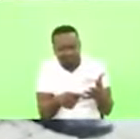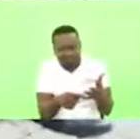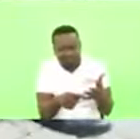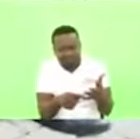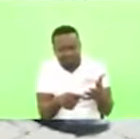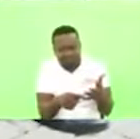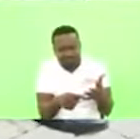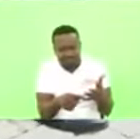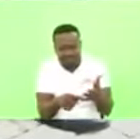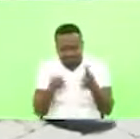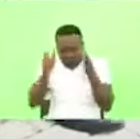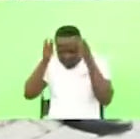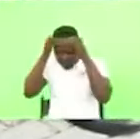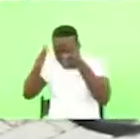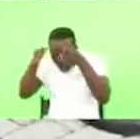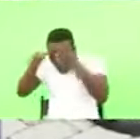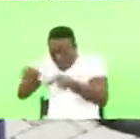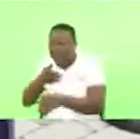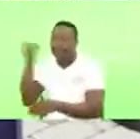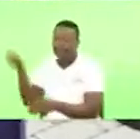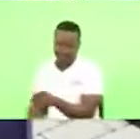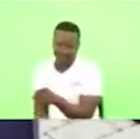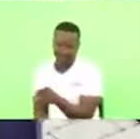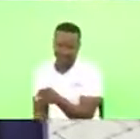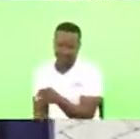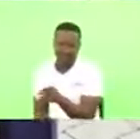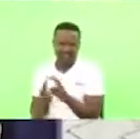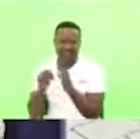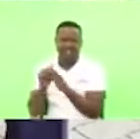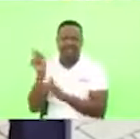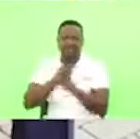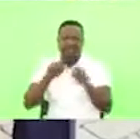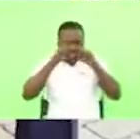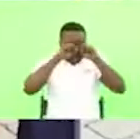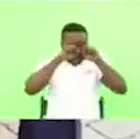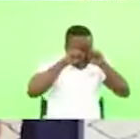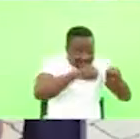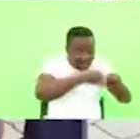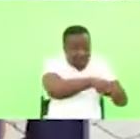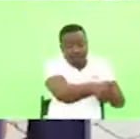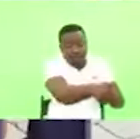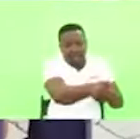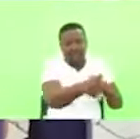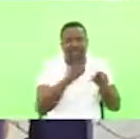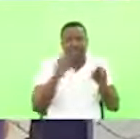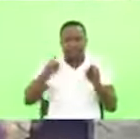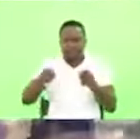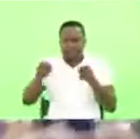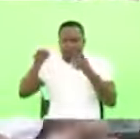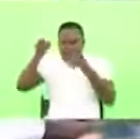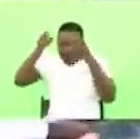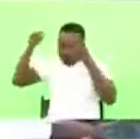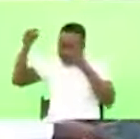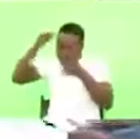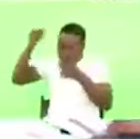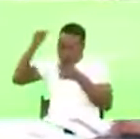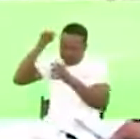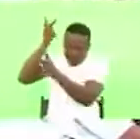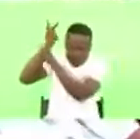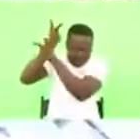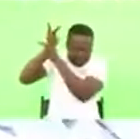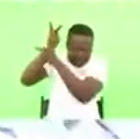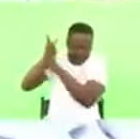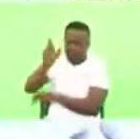cause. So that people don't just chase healing, we must always keep the cross